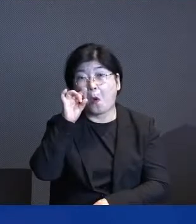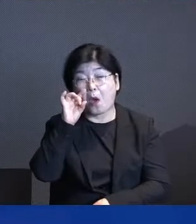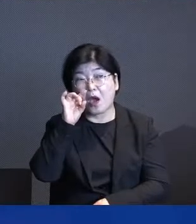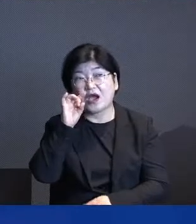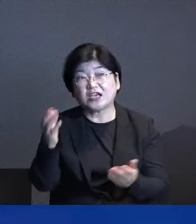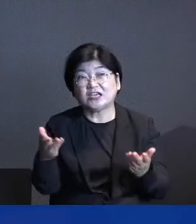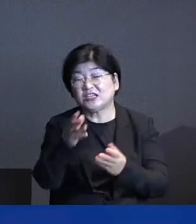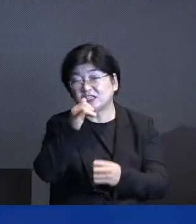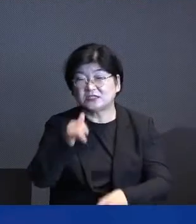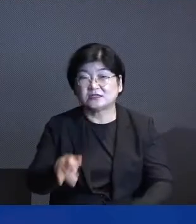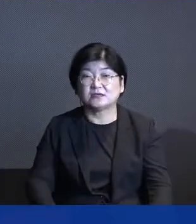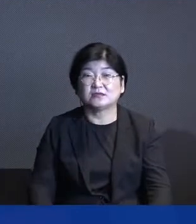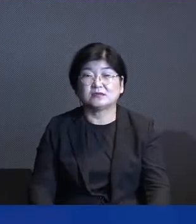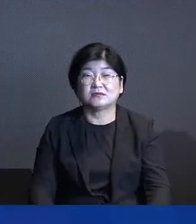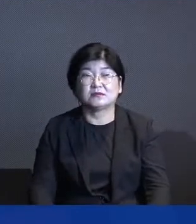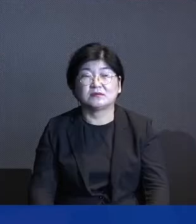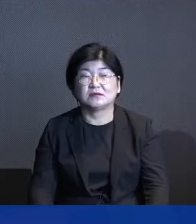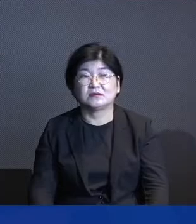study, like